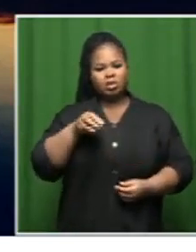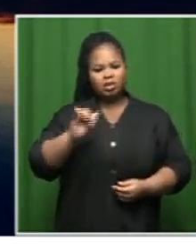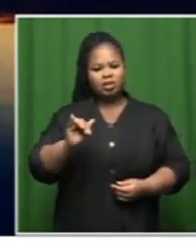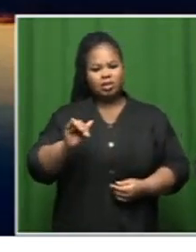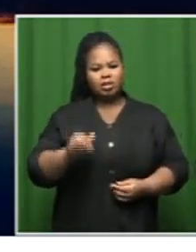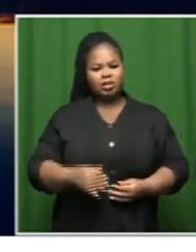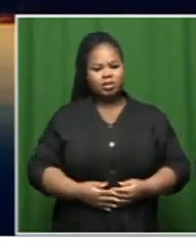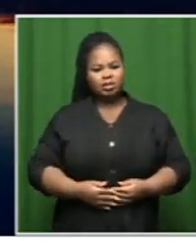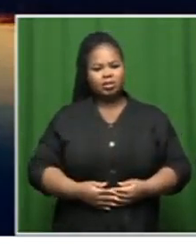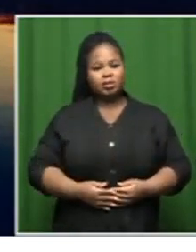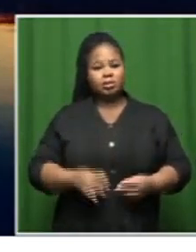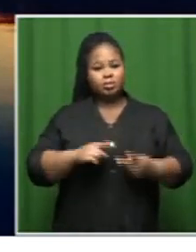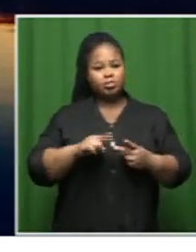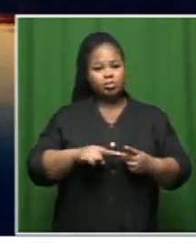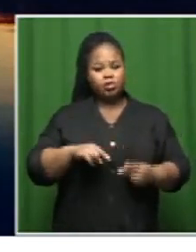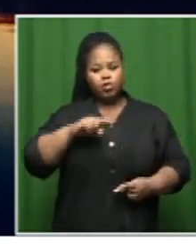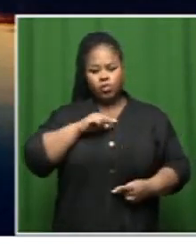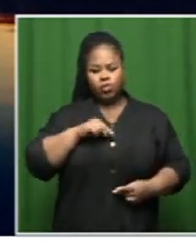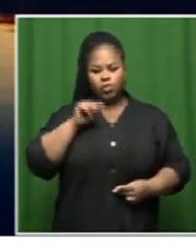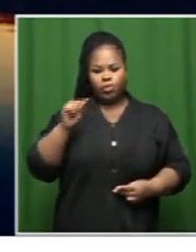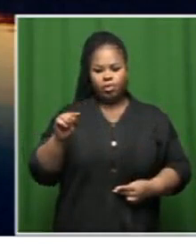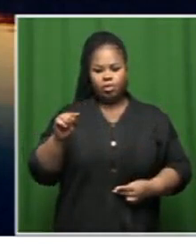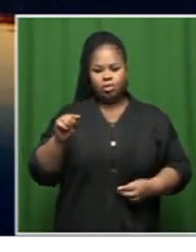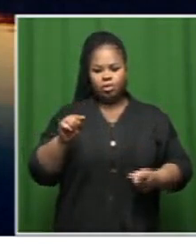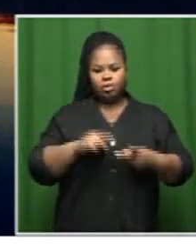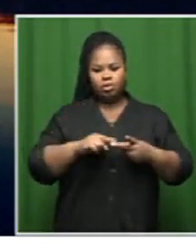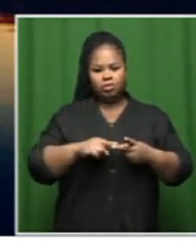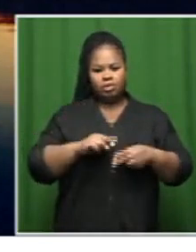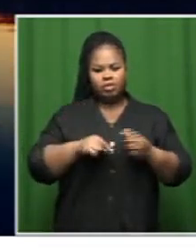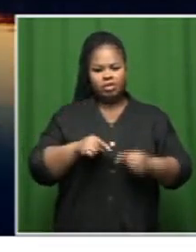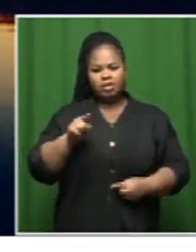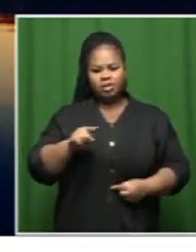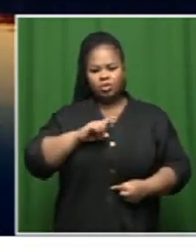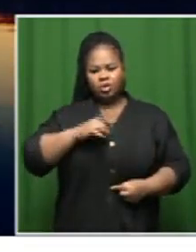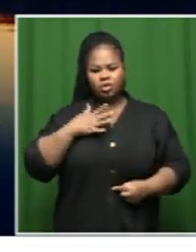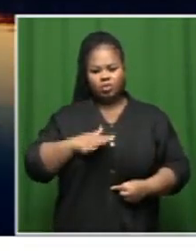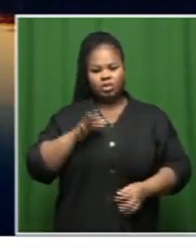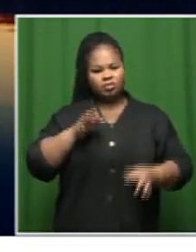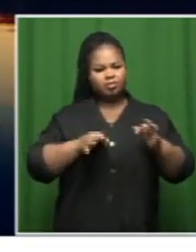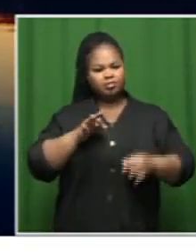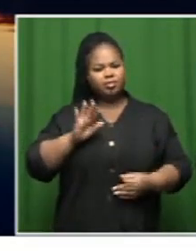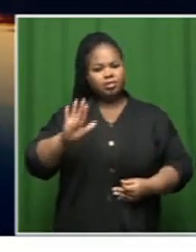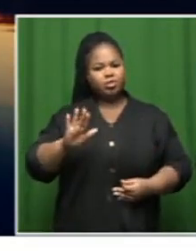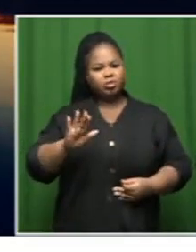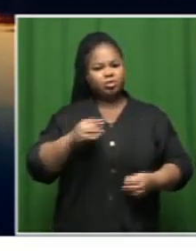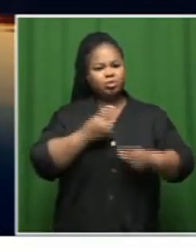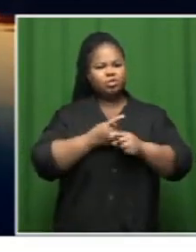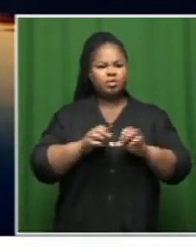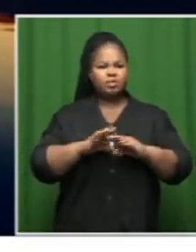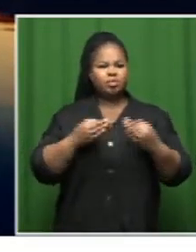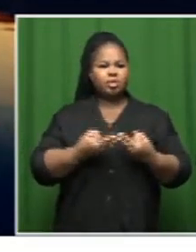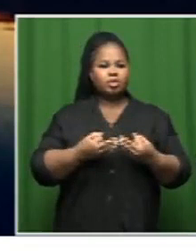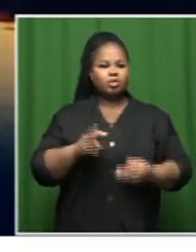us about the work that they have been doing with regard to seeking justice on behalf of the families.